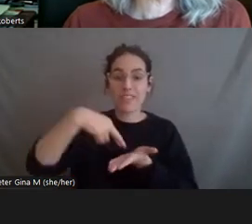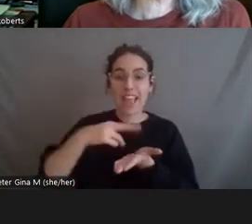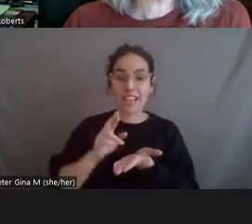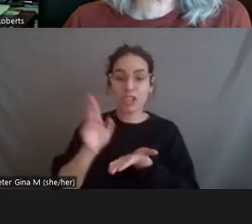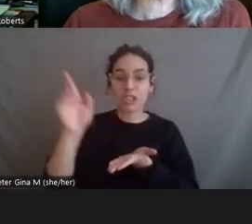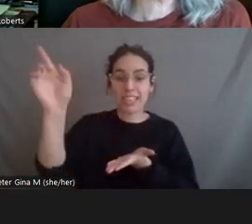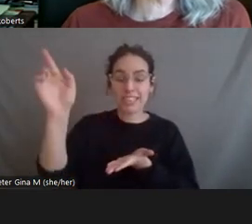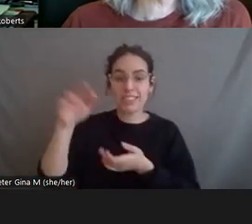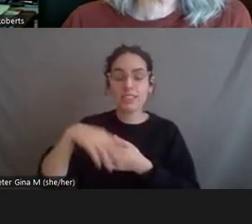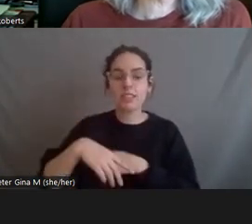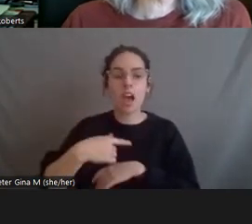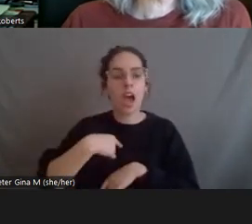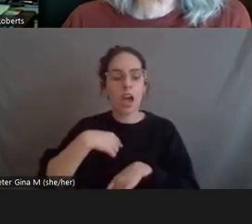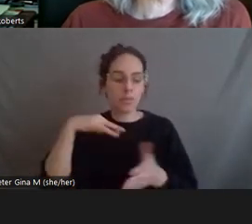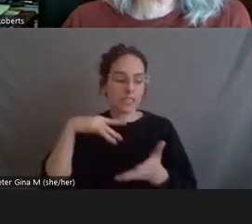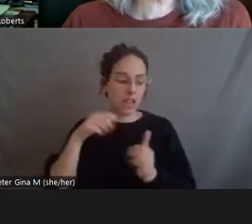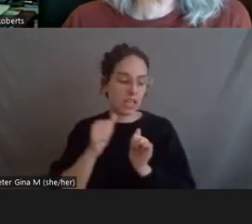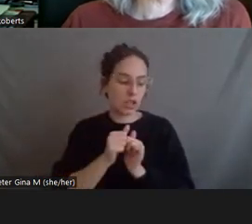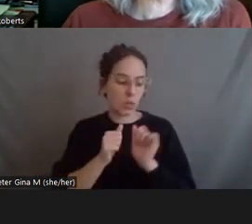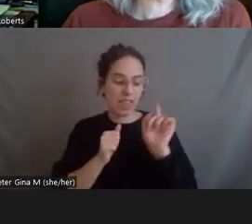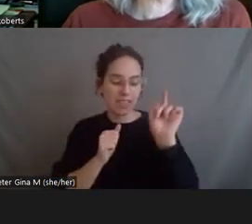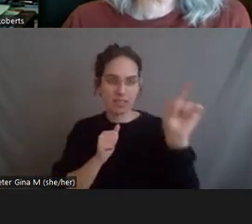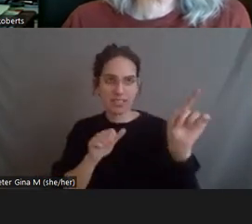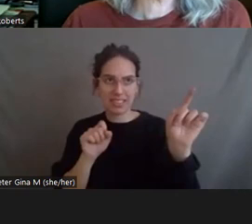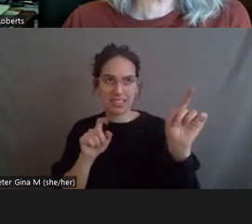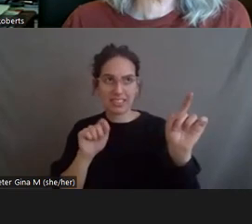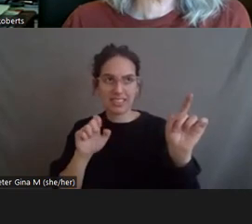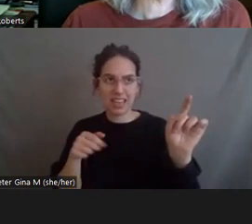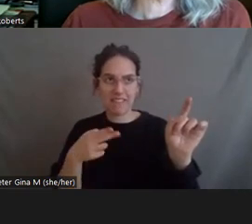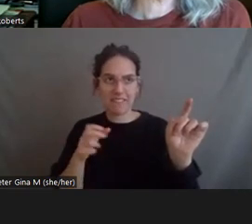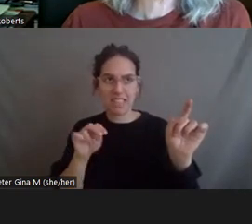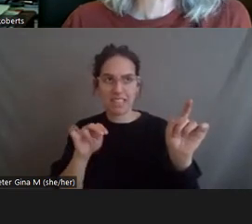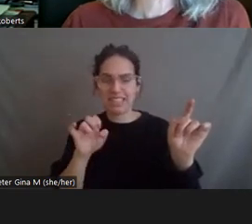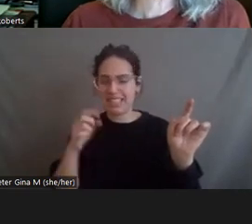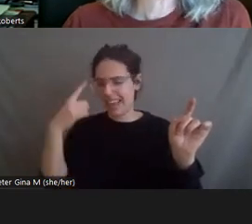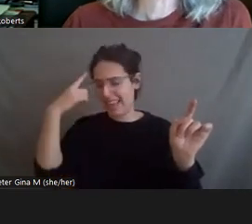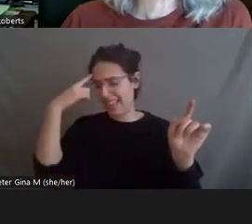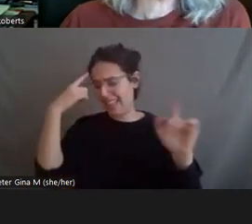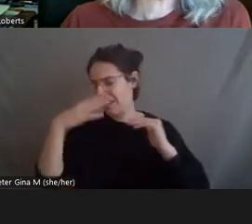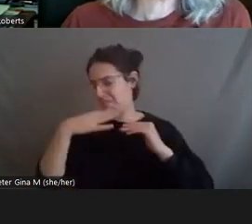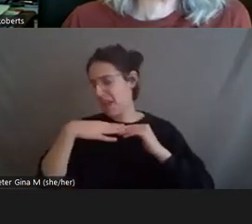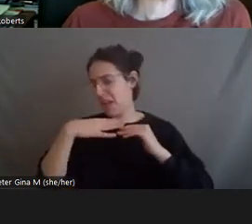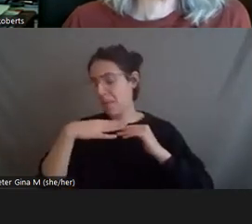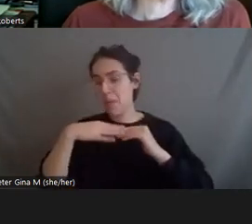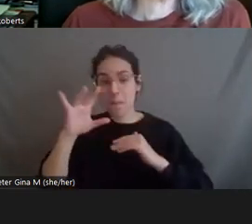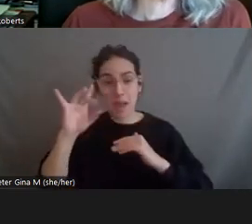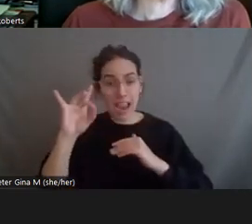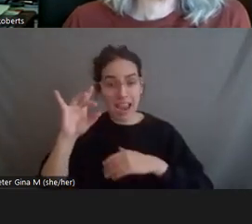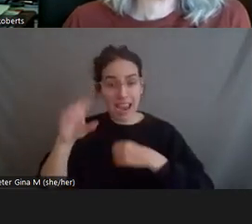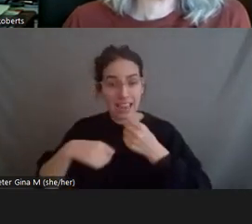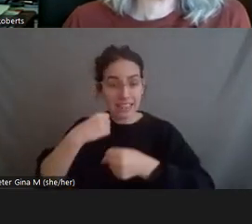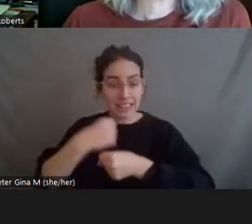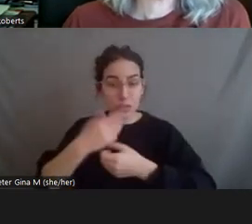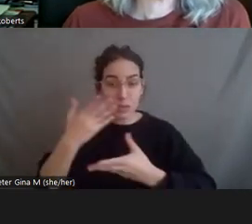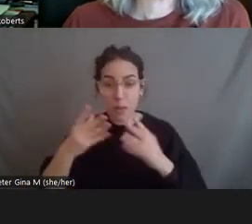been studying with Stephanie now at least, I would think, 8 years, Stephanie? Maybe even a little